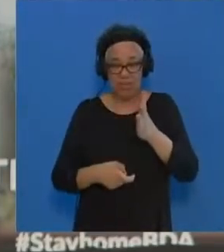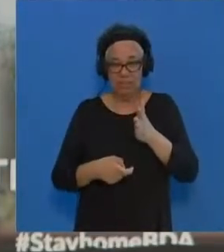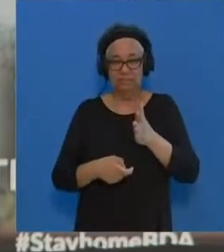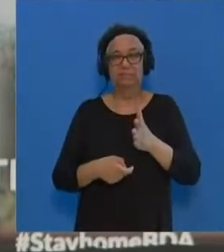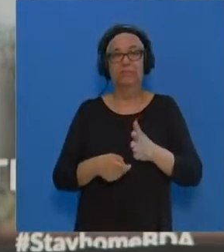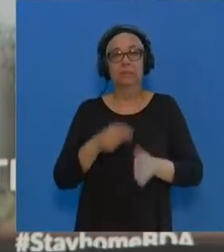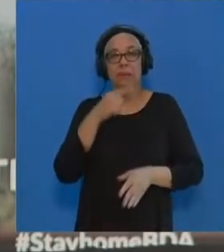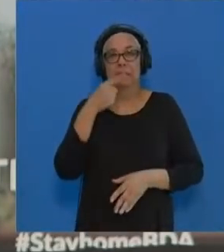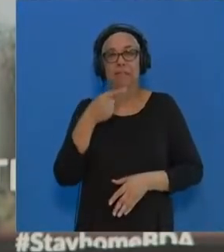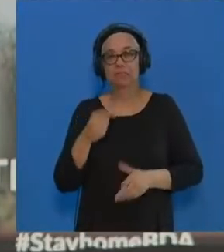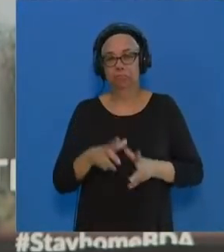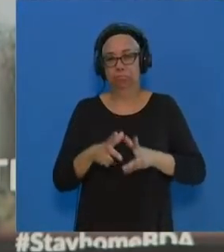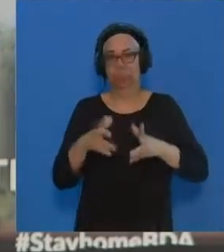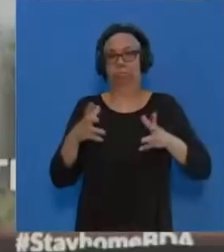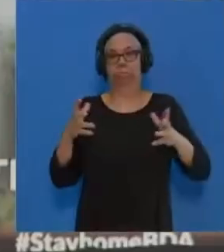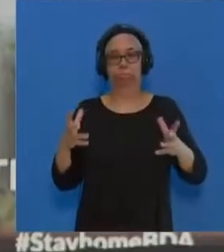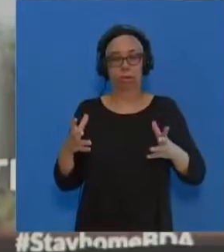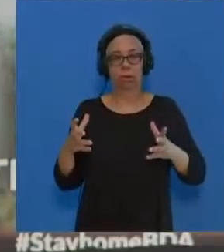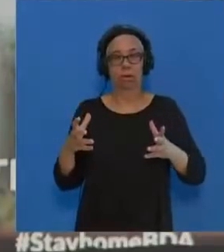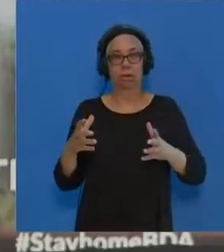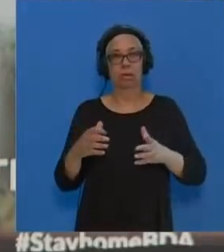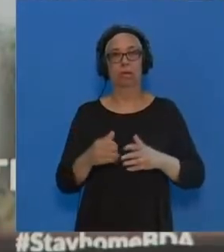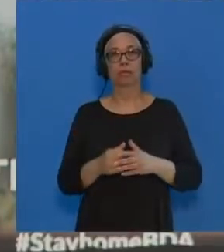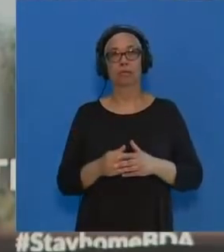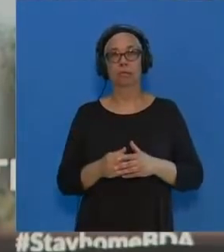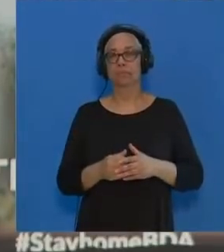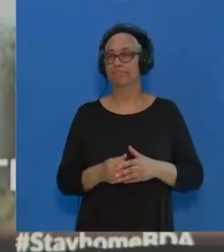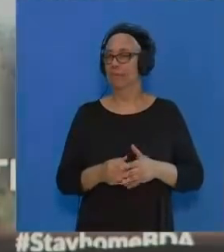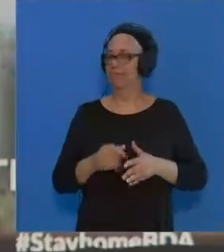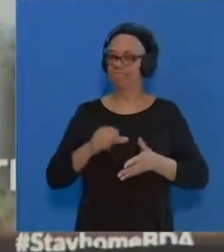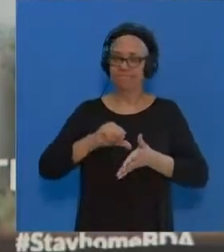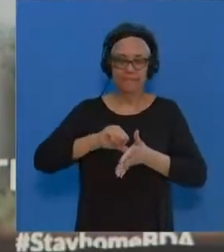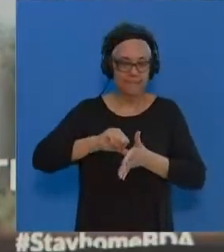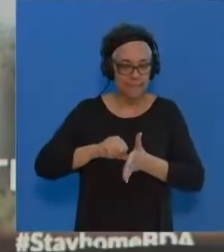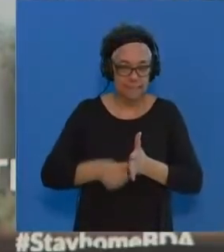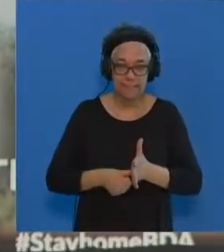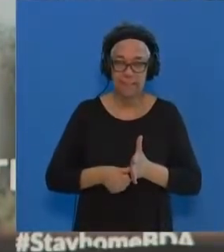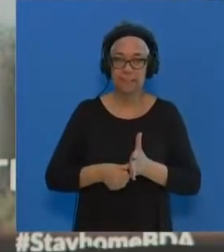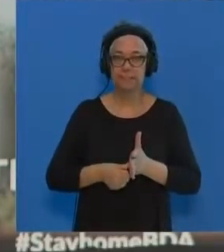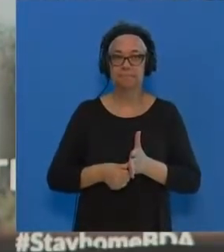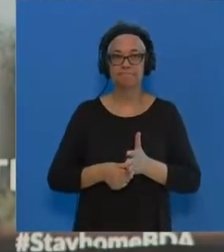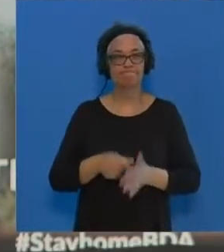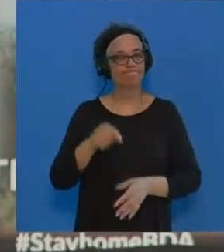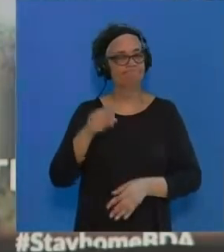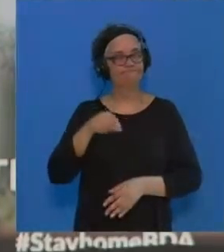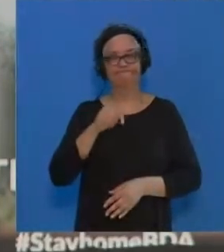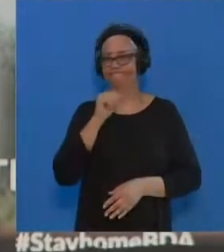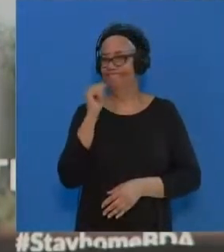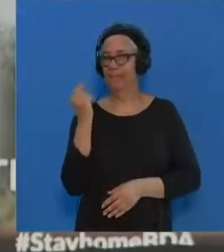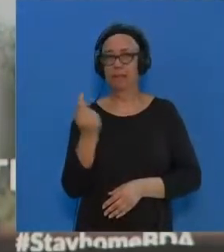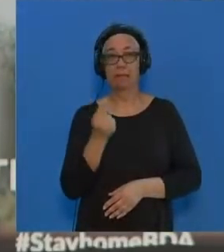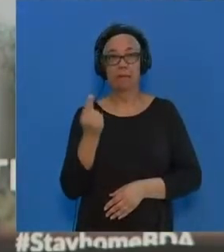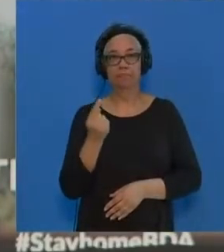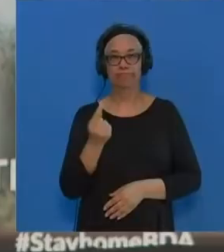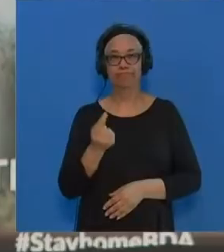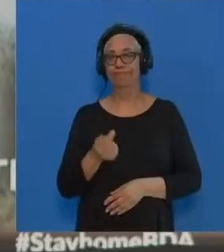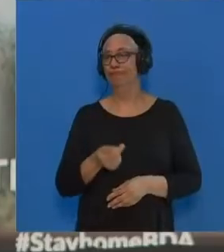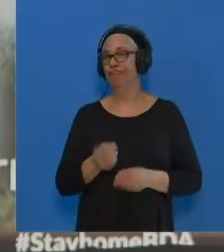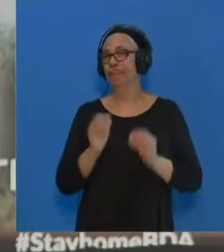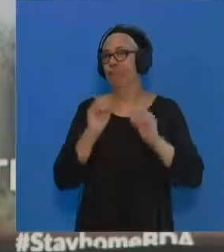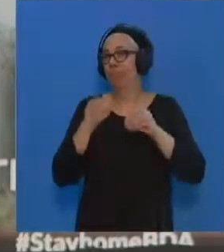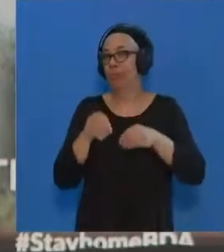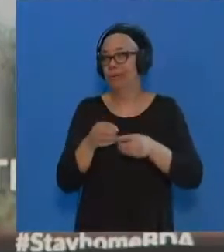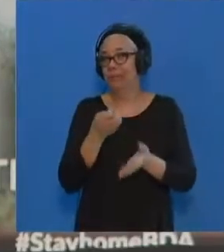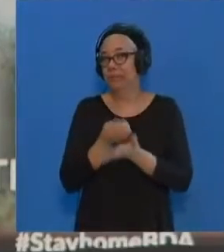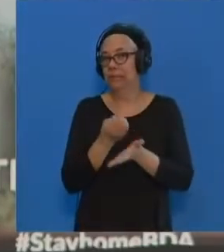large. I, however, cannot stress enough, this is not about putting profit or the